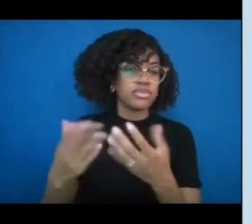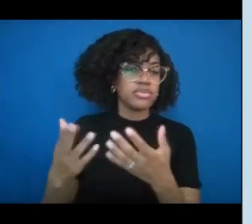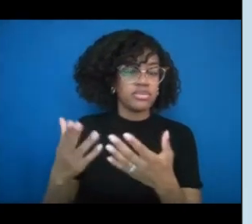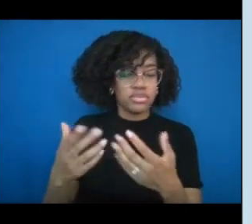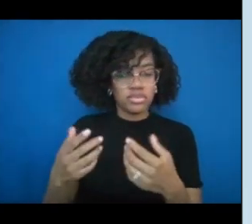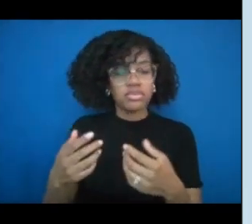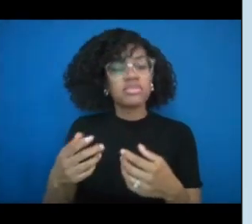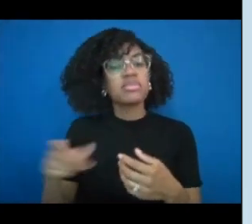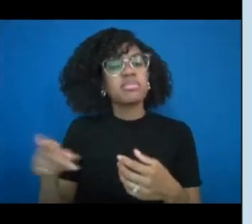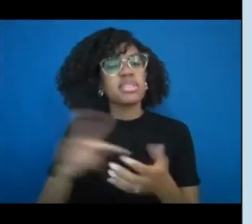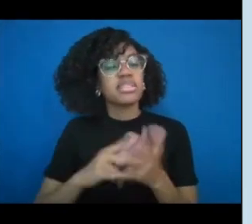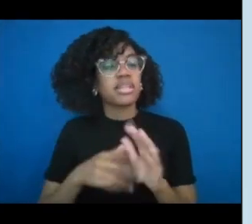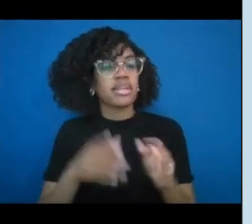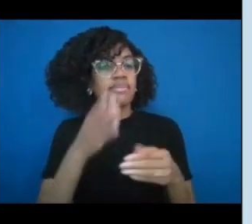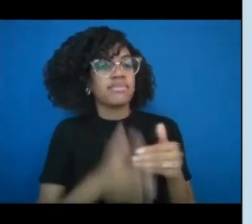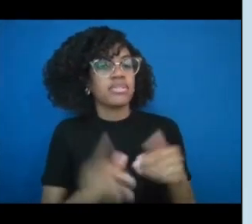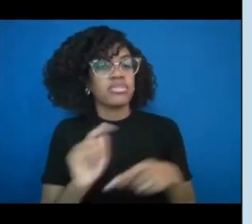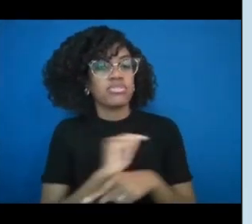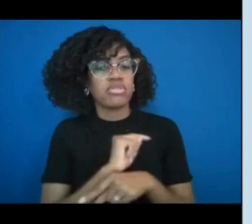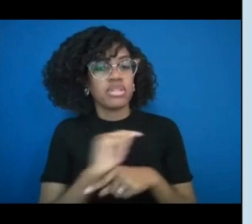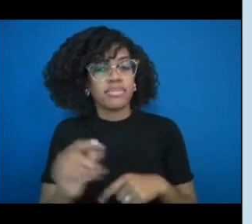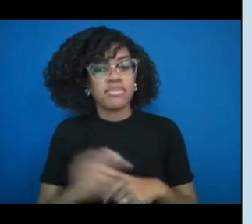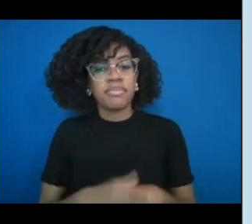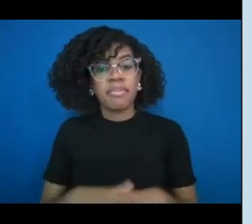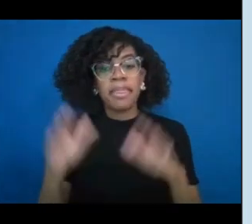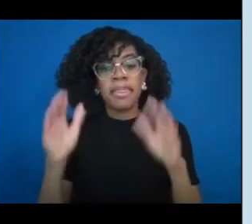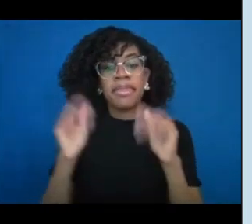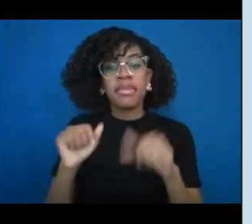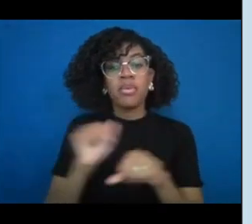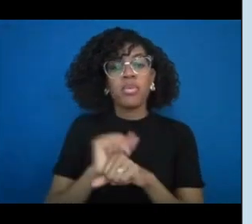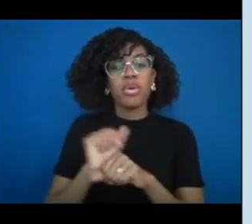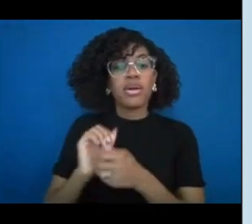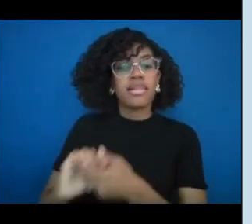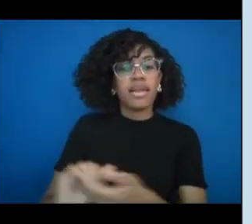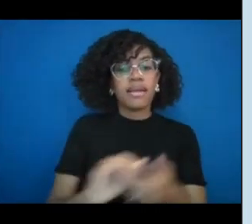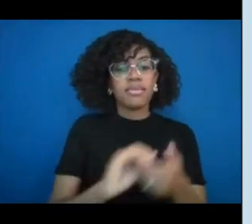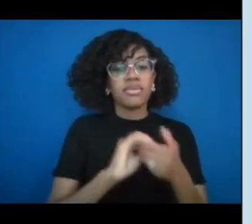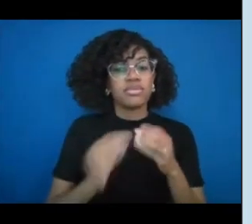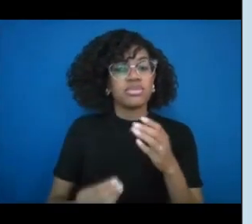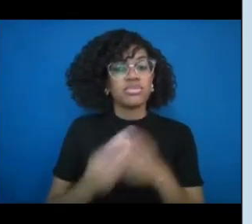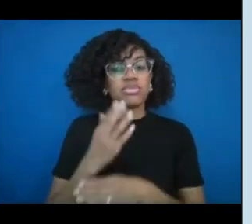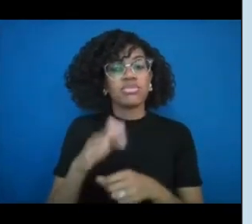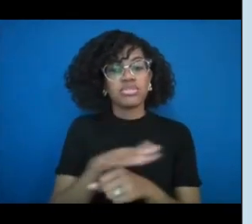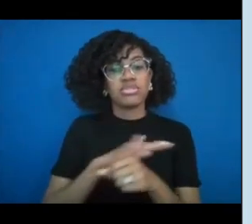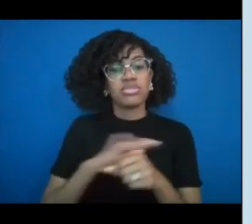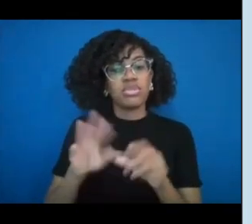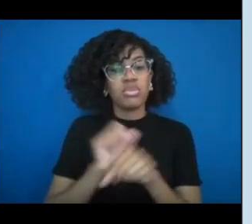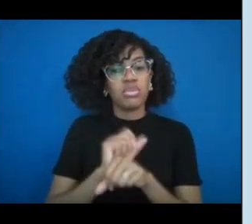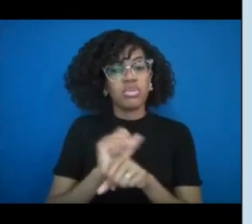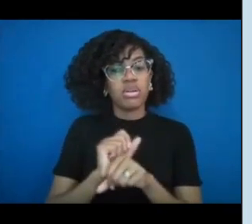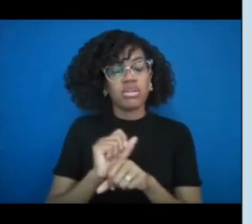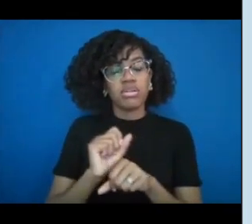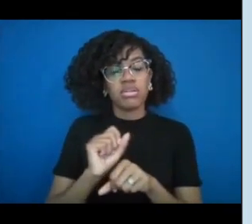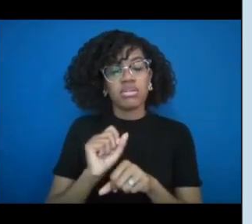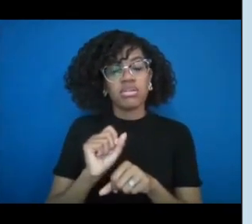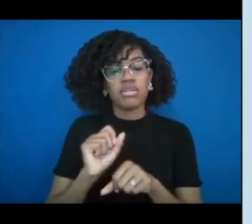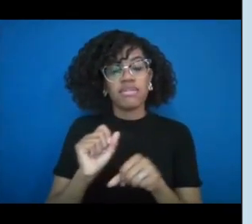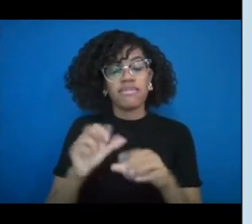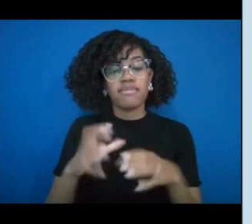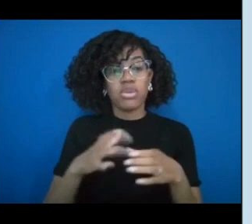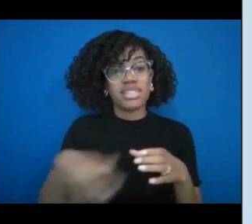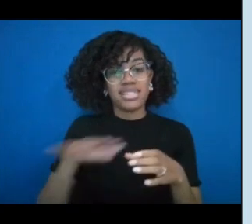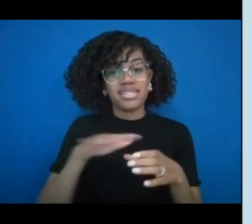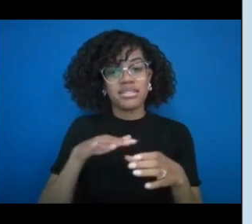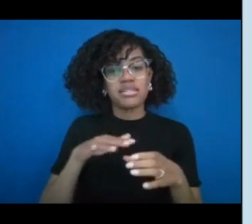work collaboratively to grow regional workforces and their associated economies by co-developing new or